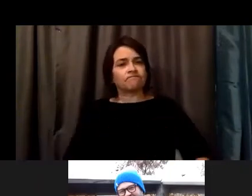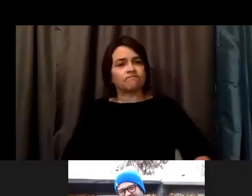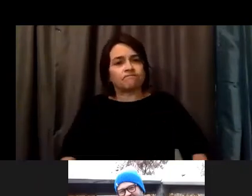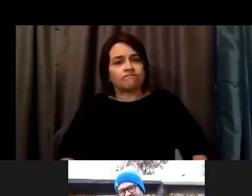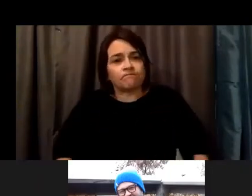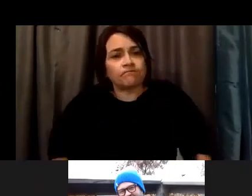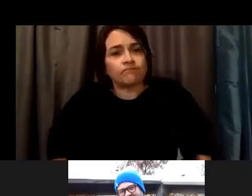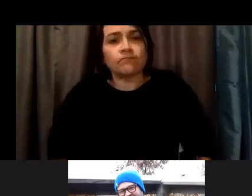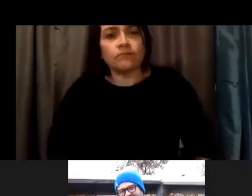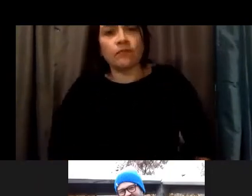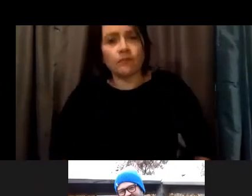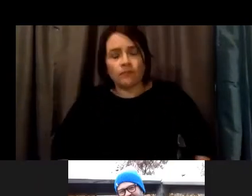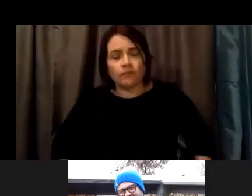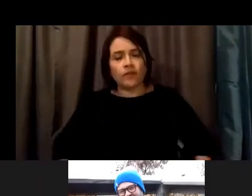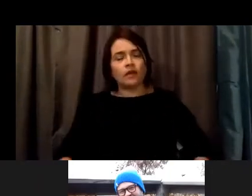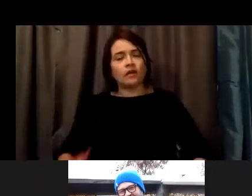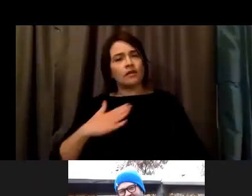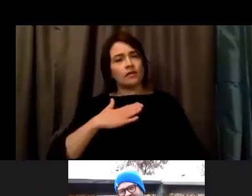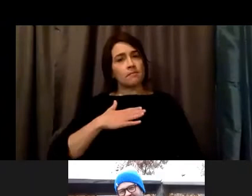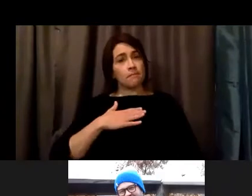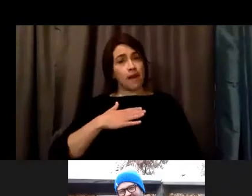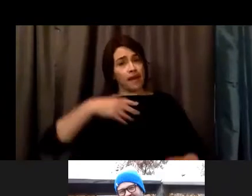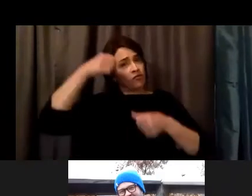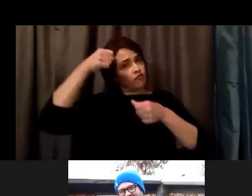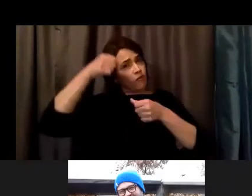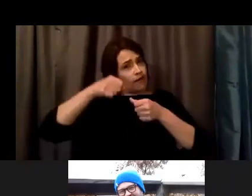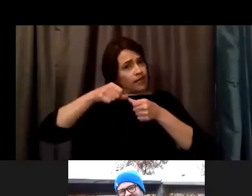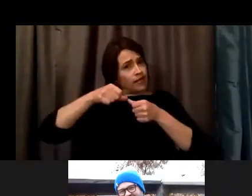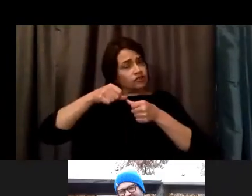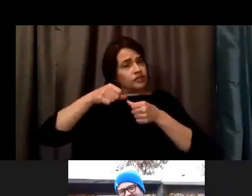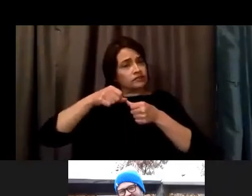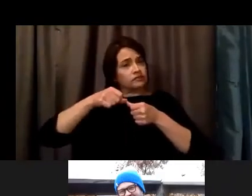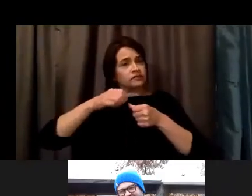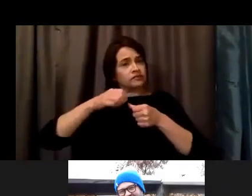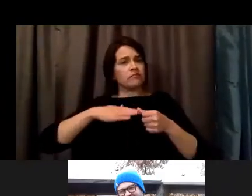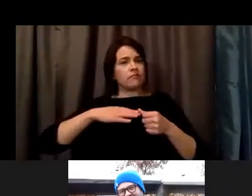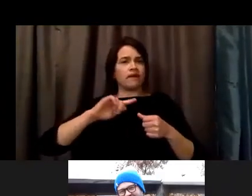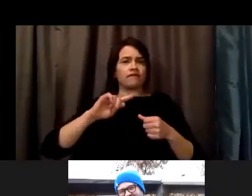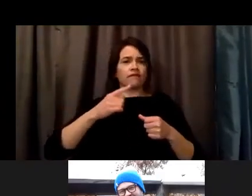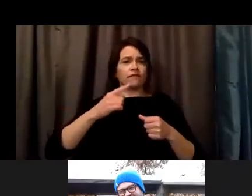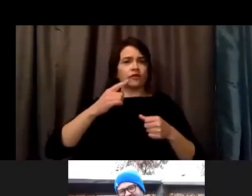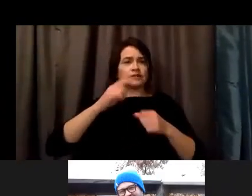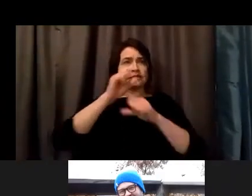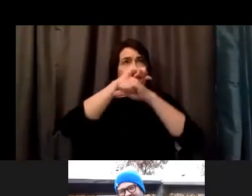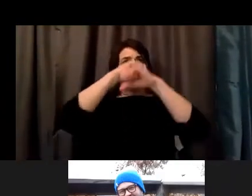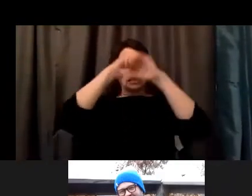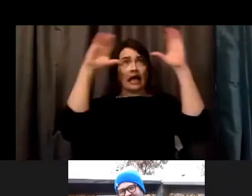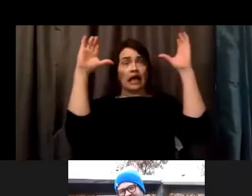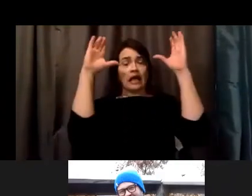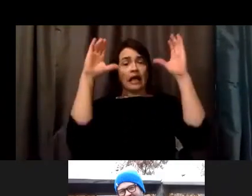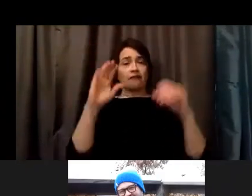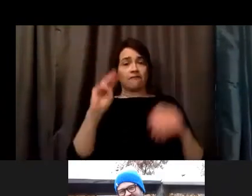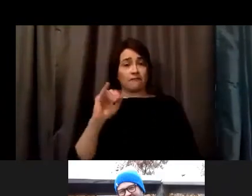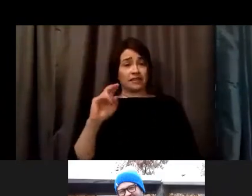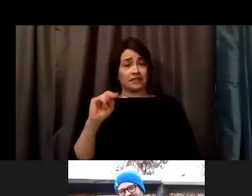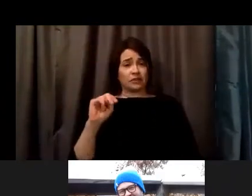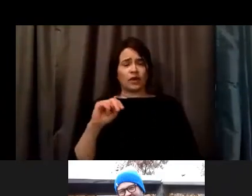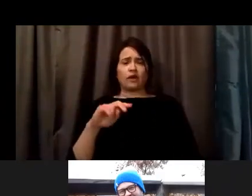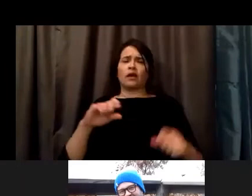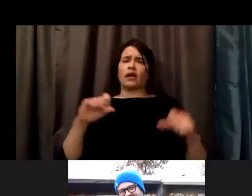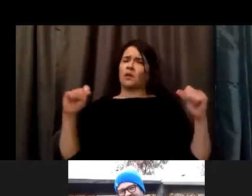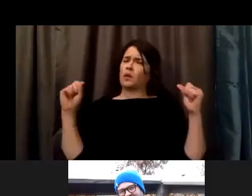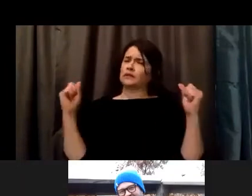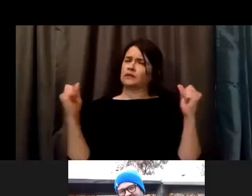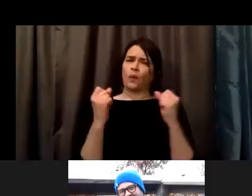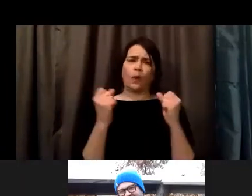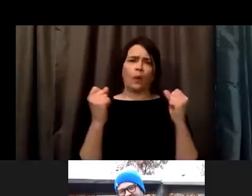my recollection of my first impression of Minnesota was that it was very cold. It was a February 26th,